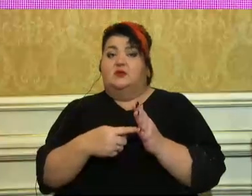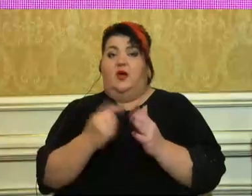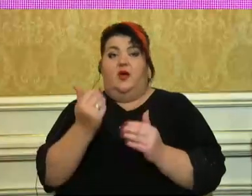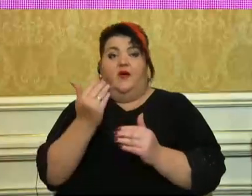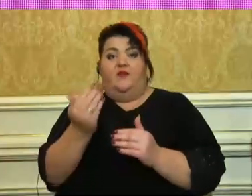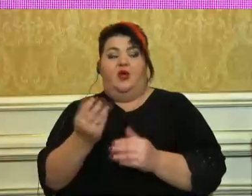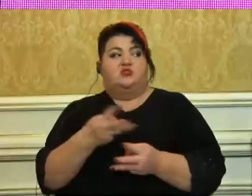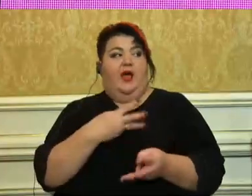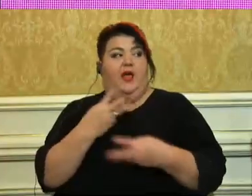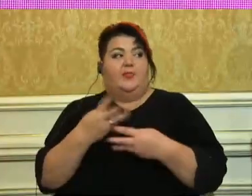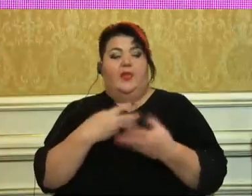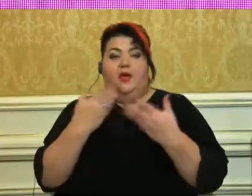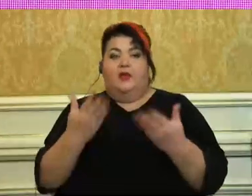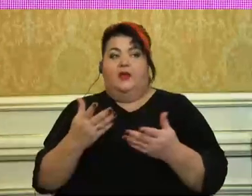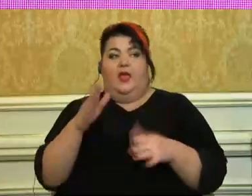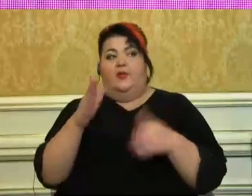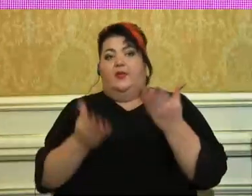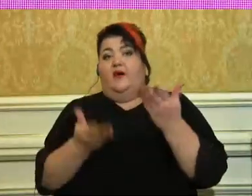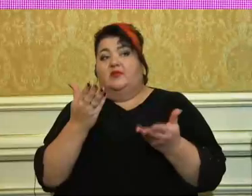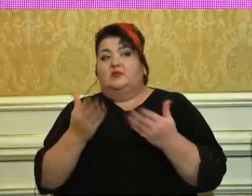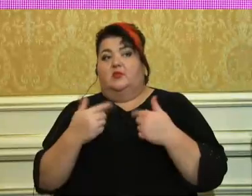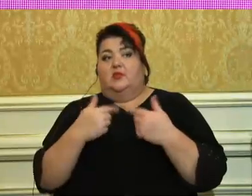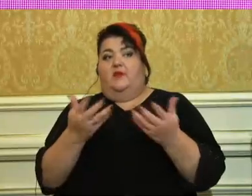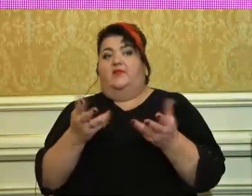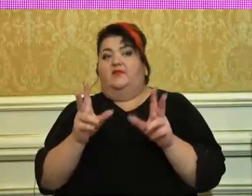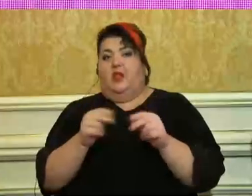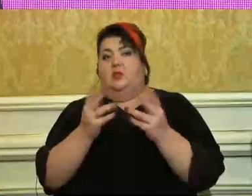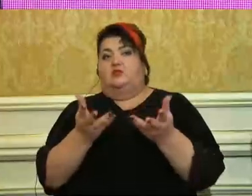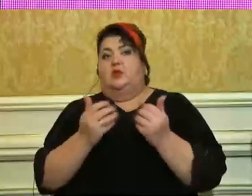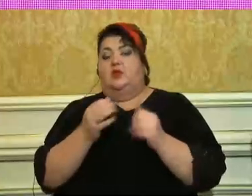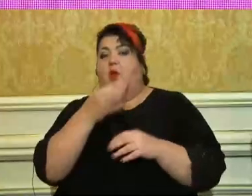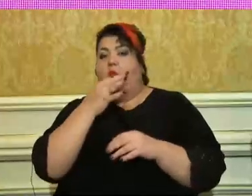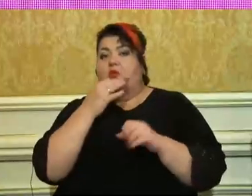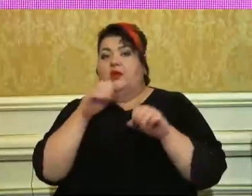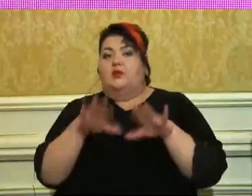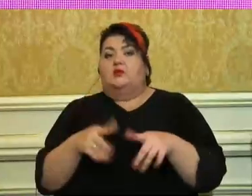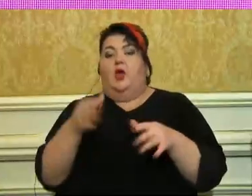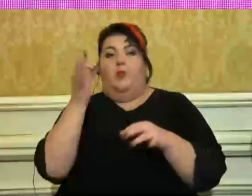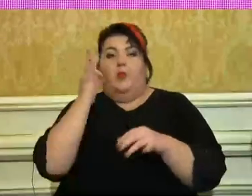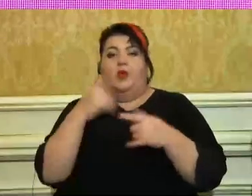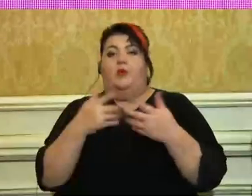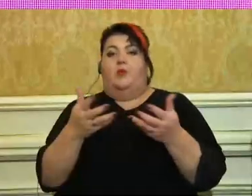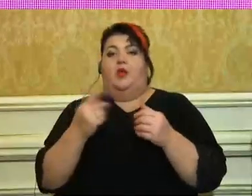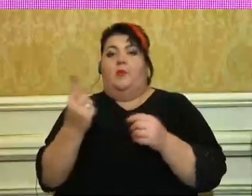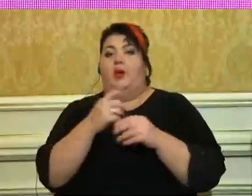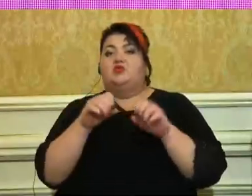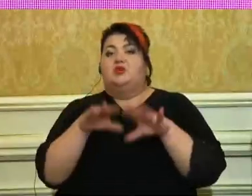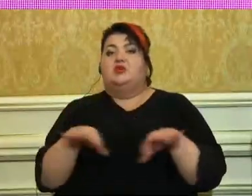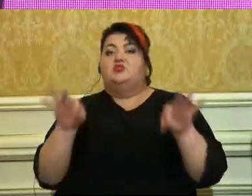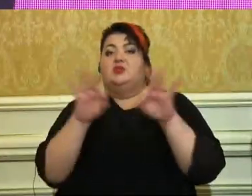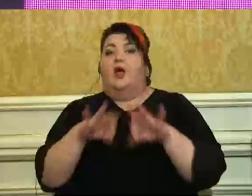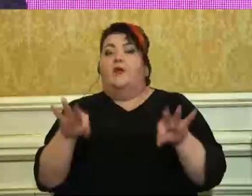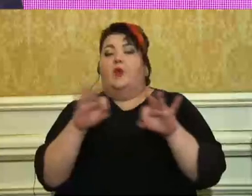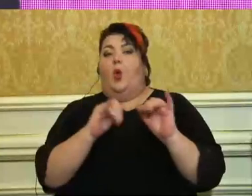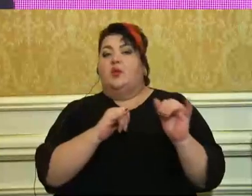your support, your energy, we wouldn't have been able to implement this